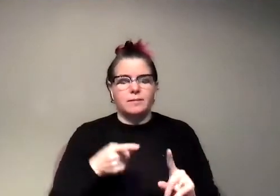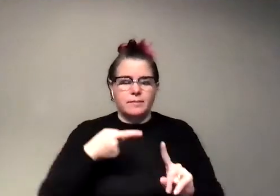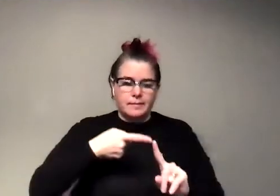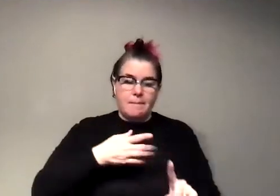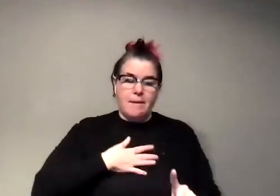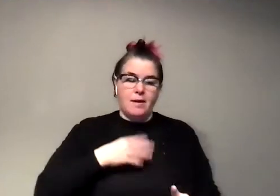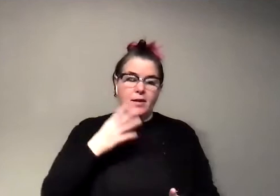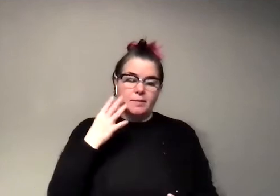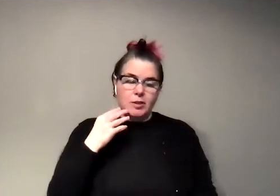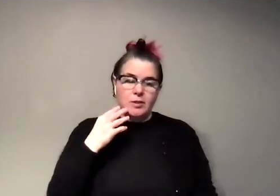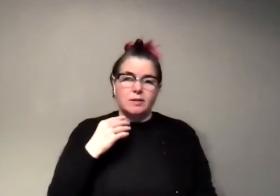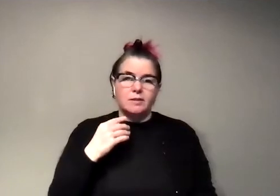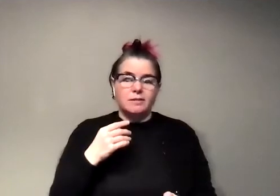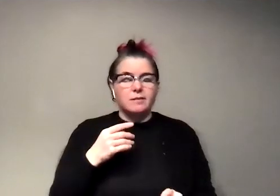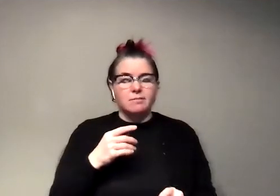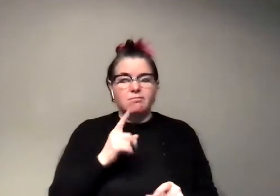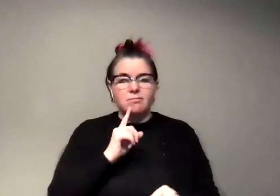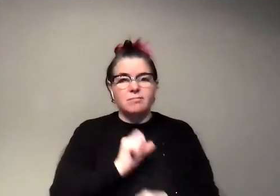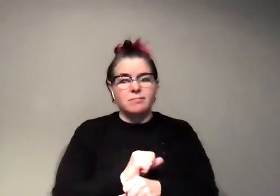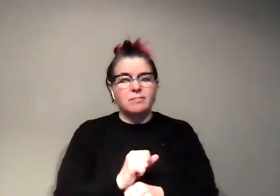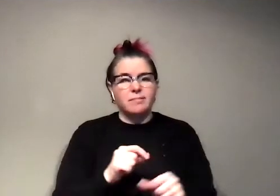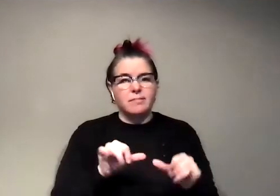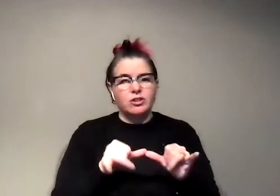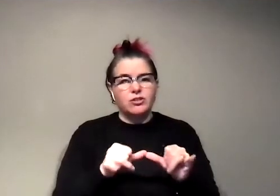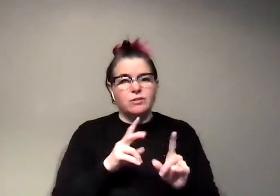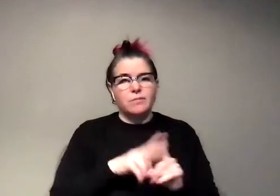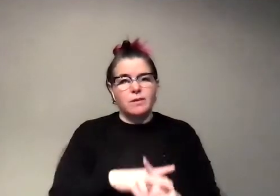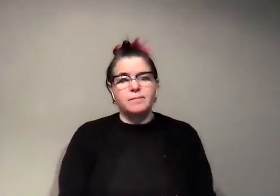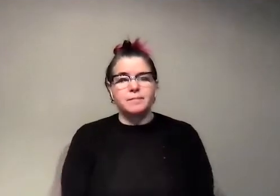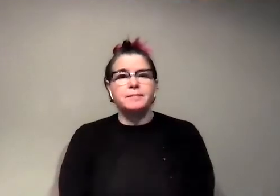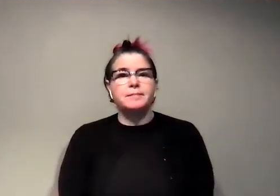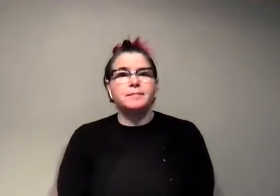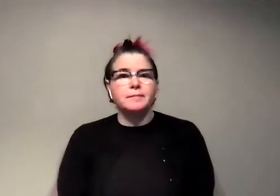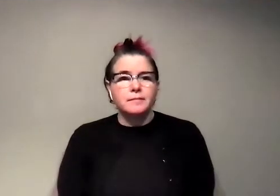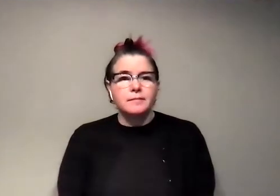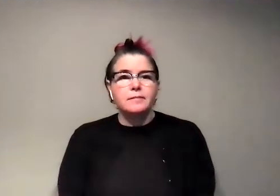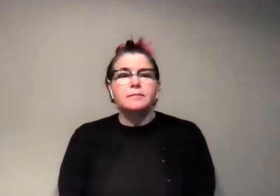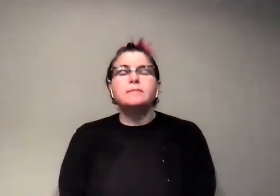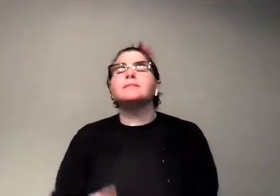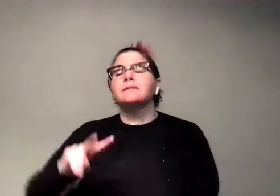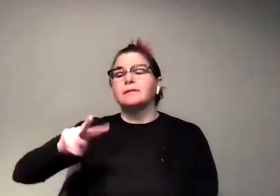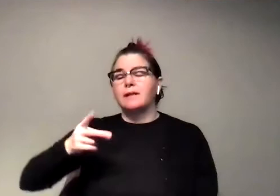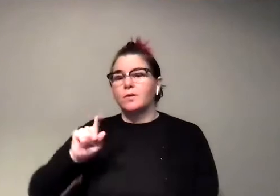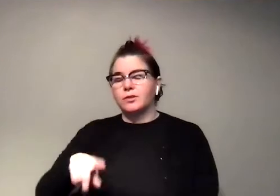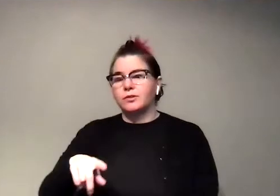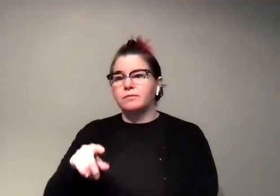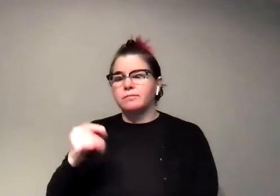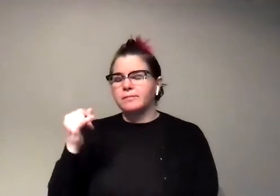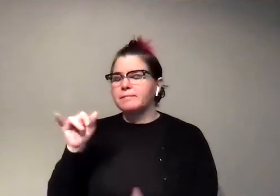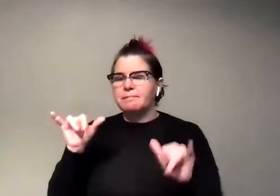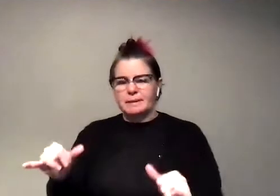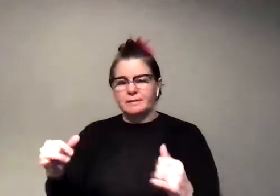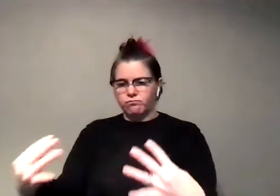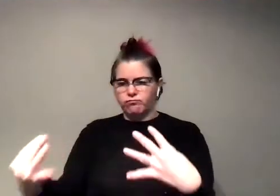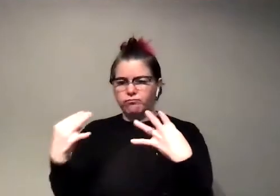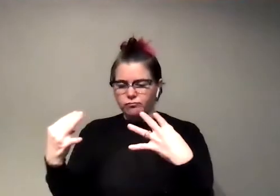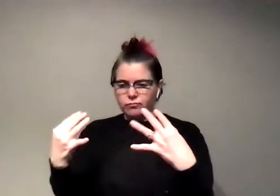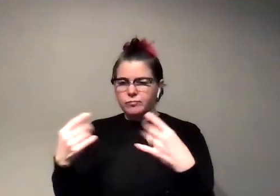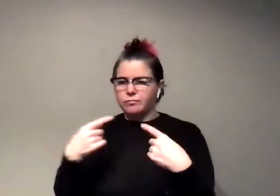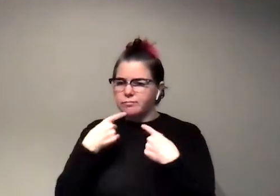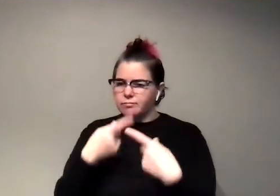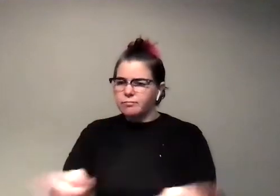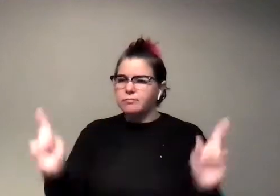that that holds true for engineering. Awesome. Um, and then the second question is, you still have everybody's attention in the world. You can tell them one thing